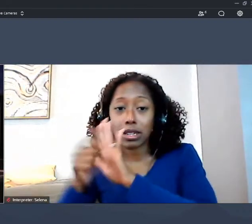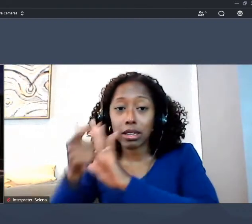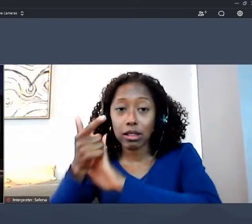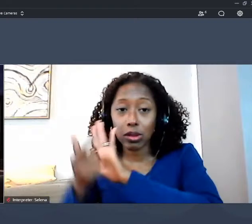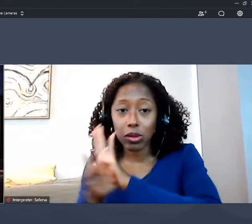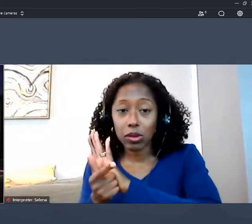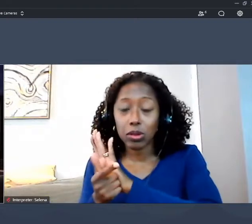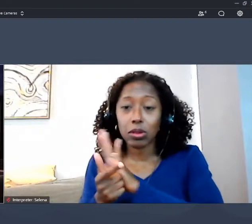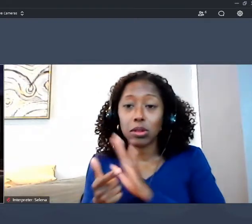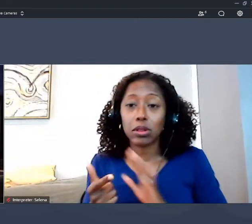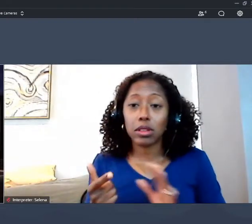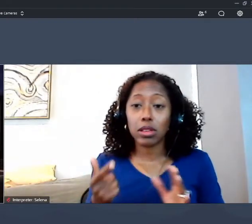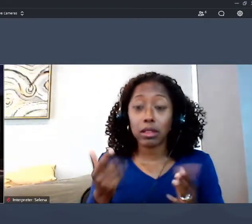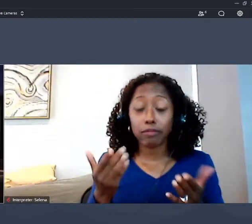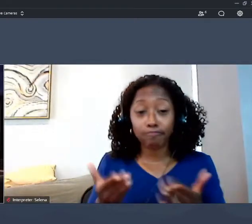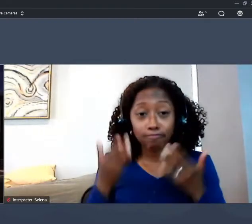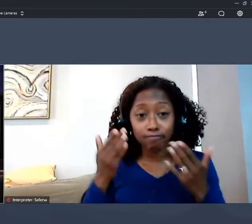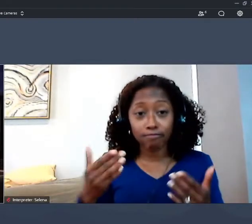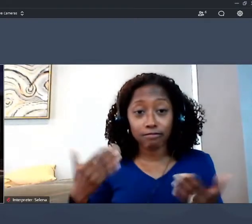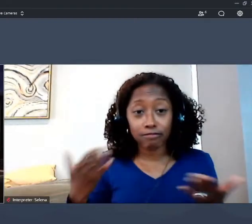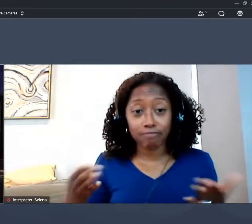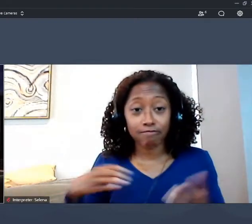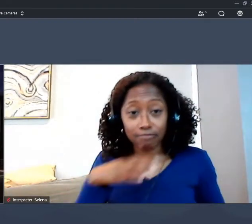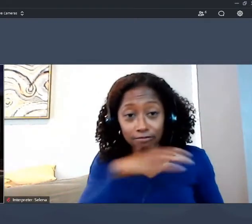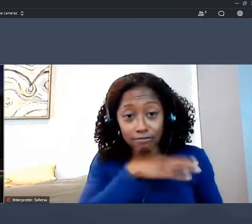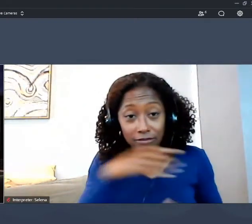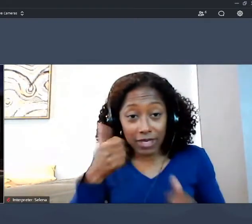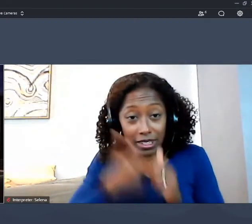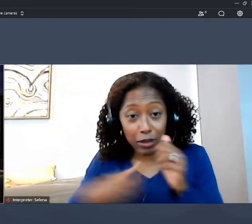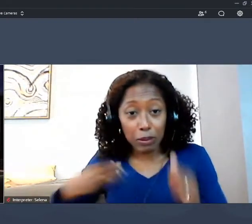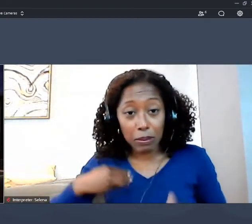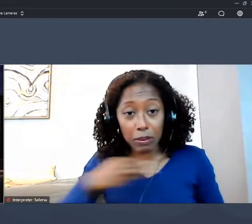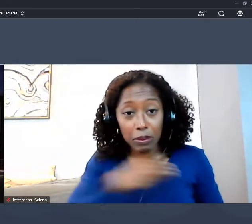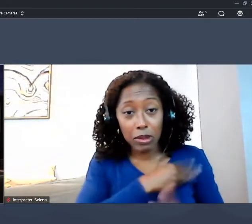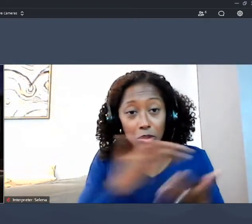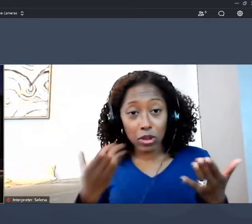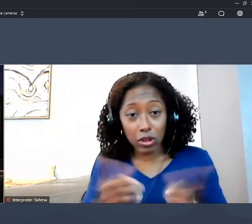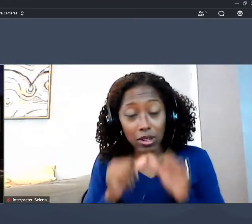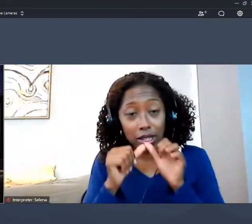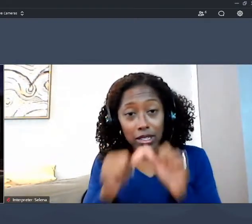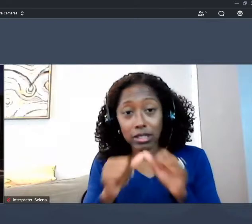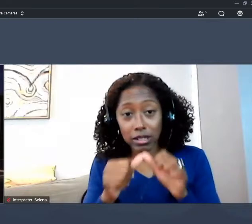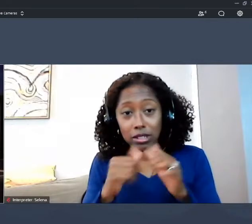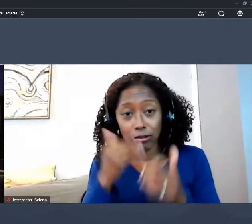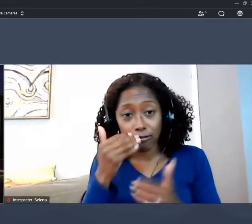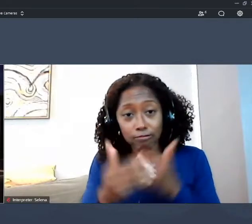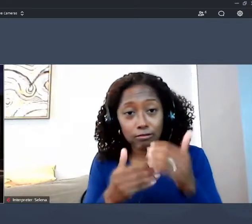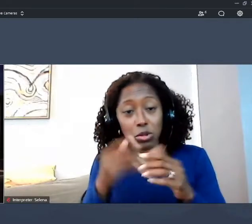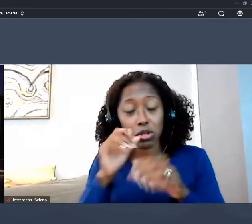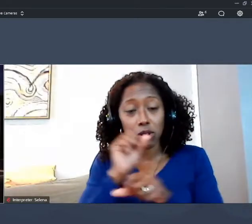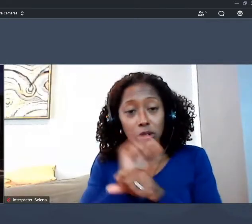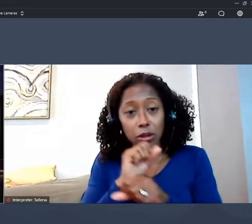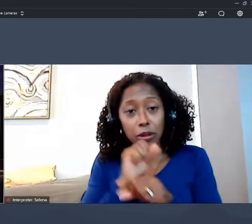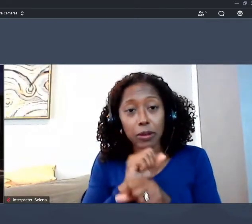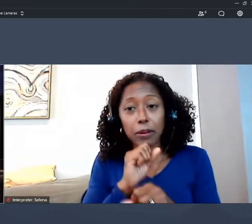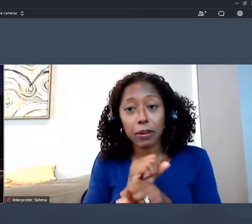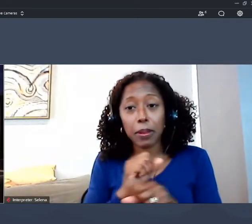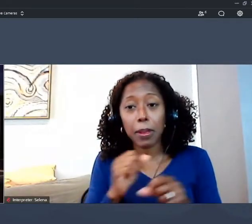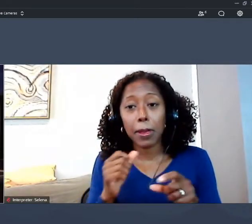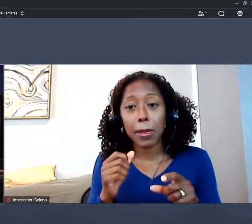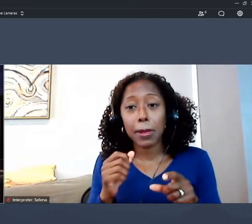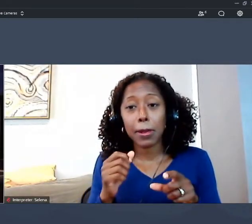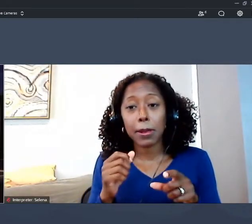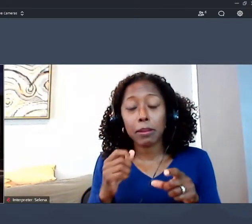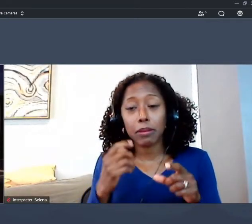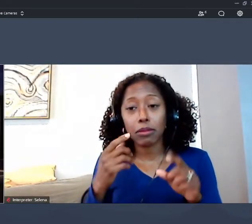body to continue building on this. The job of beautifying, addressing blight I